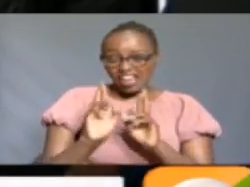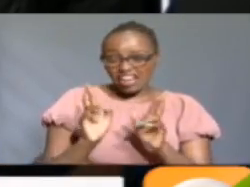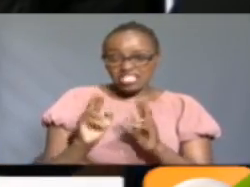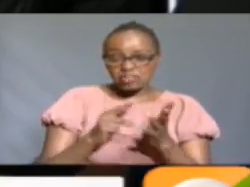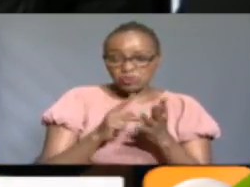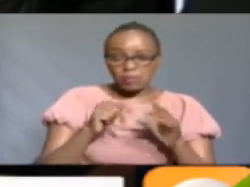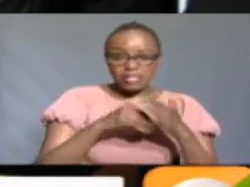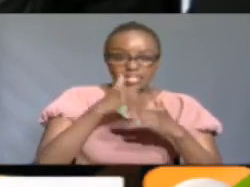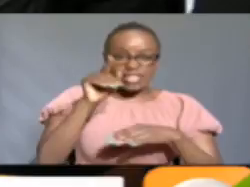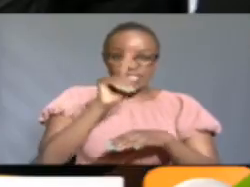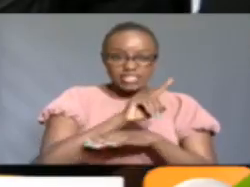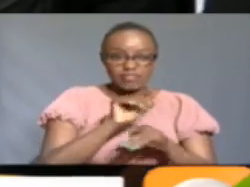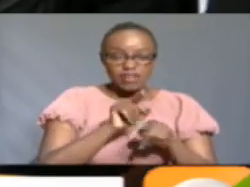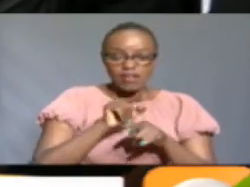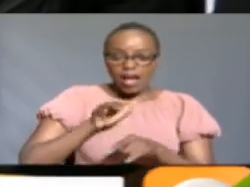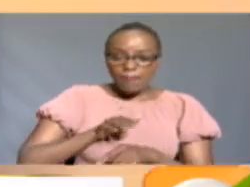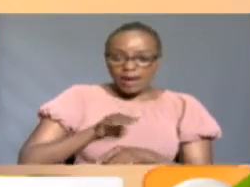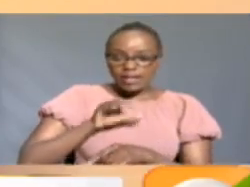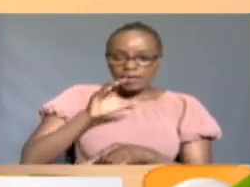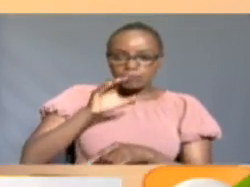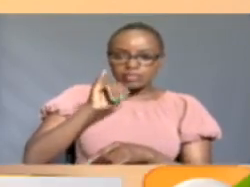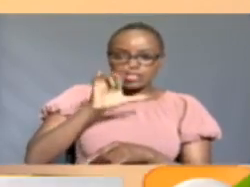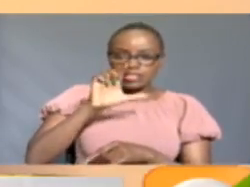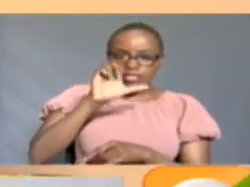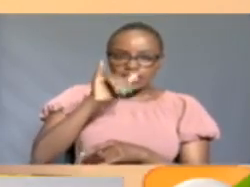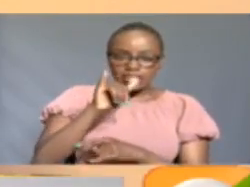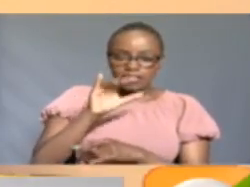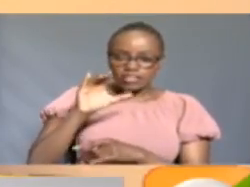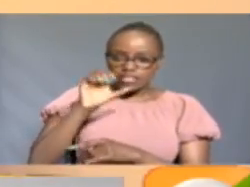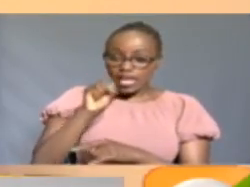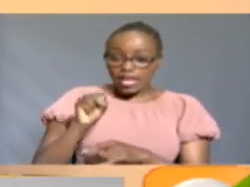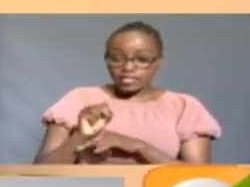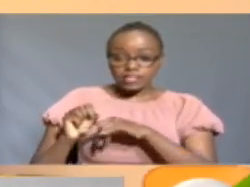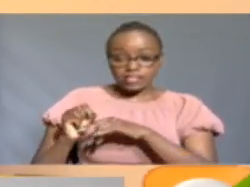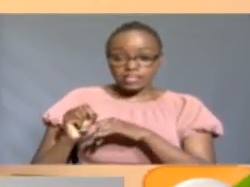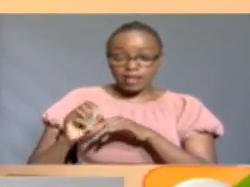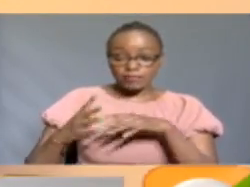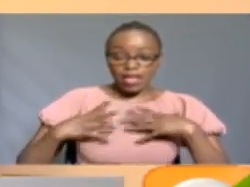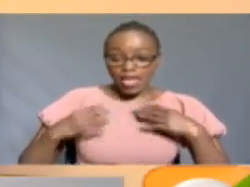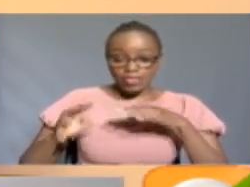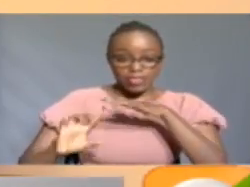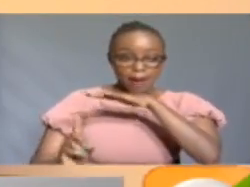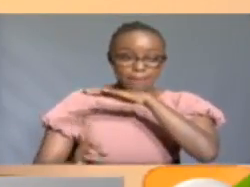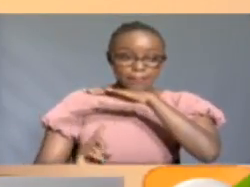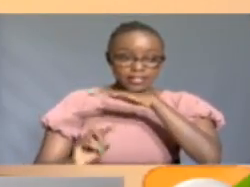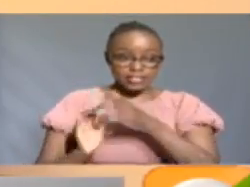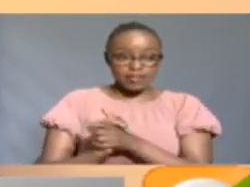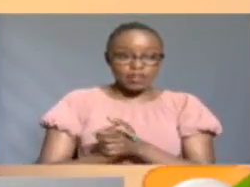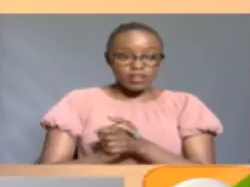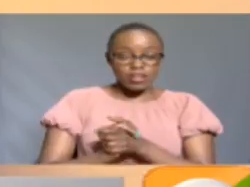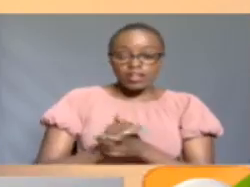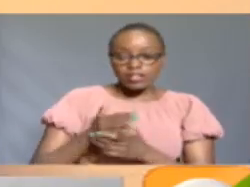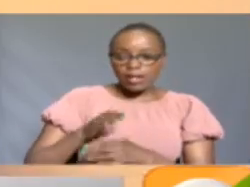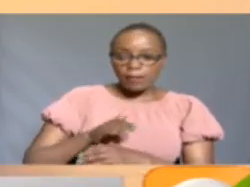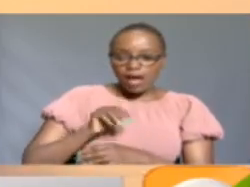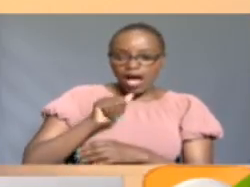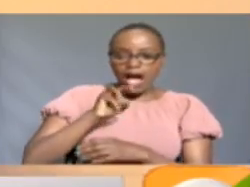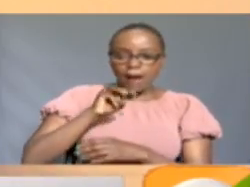next day pia Madam Cecily Kariuki CS wa health na Madam Amina